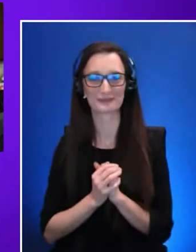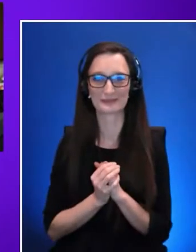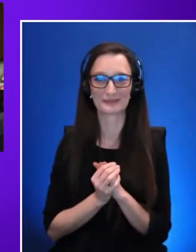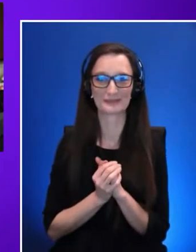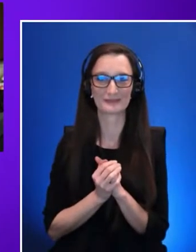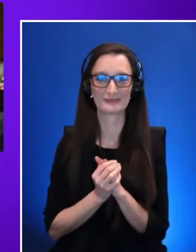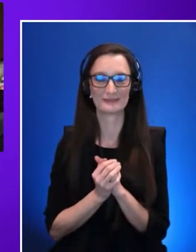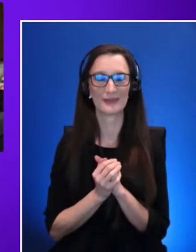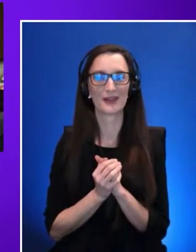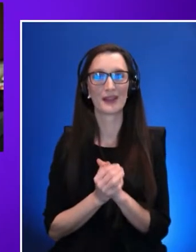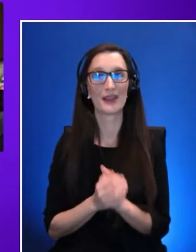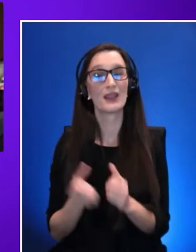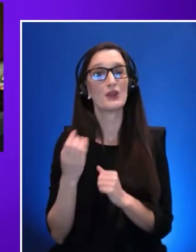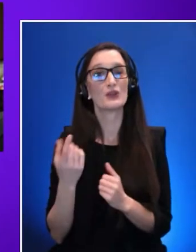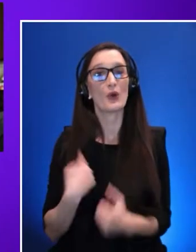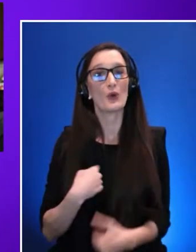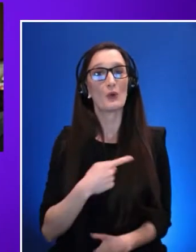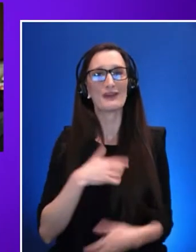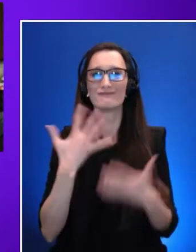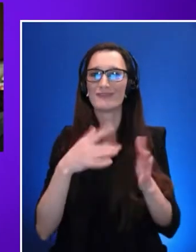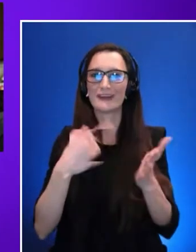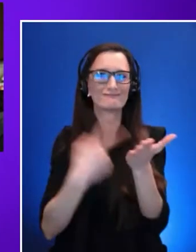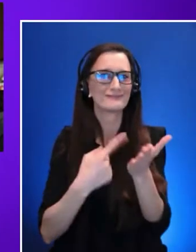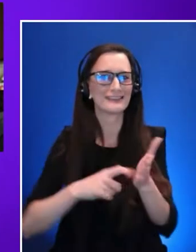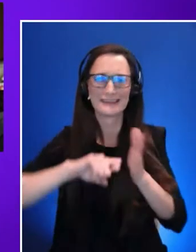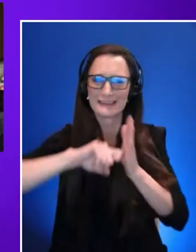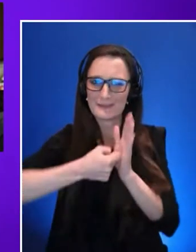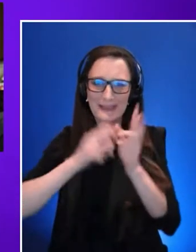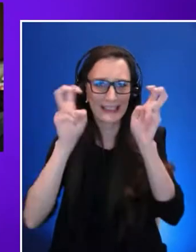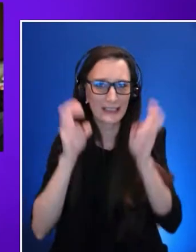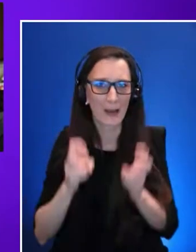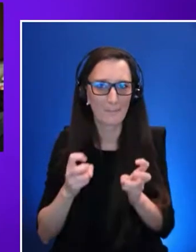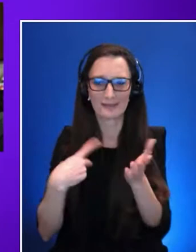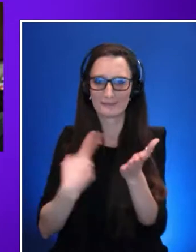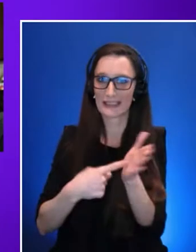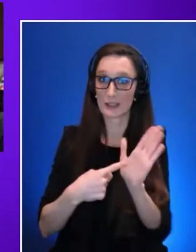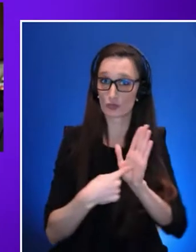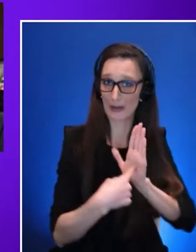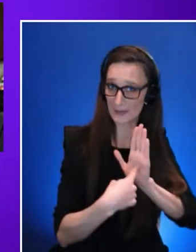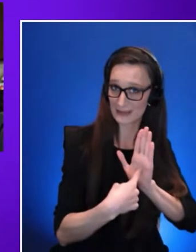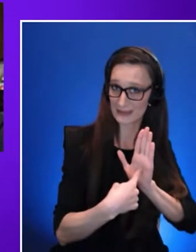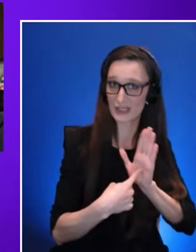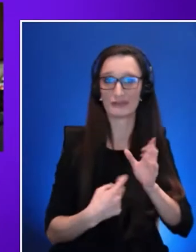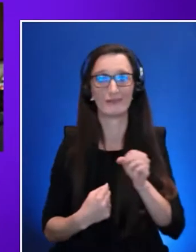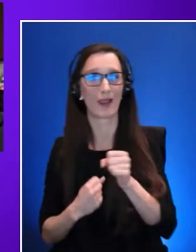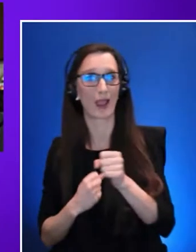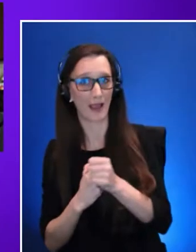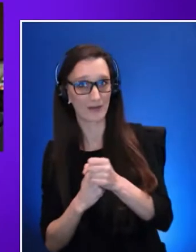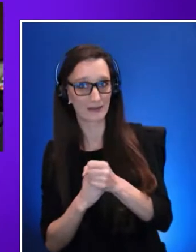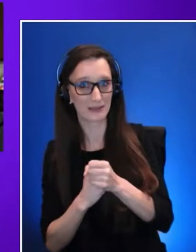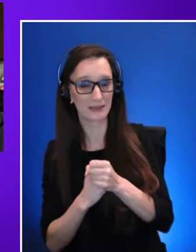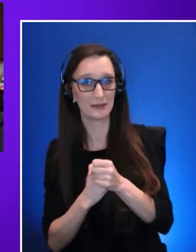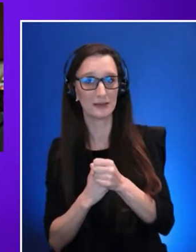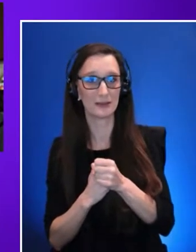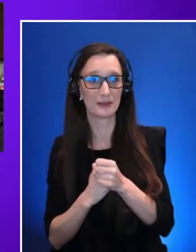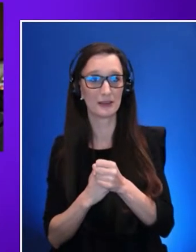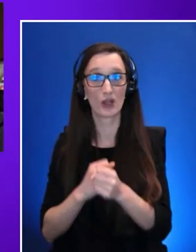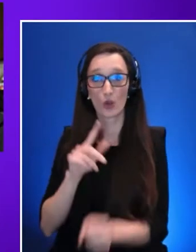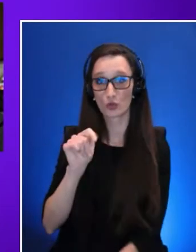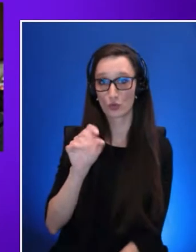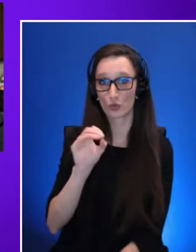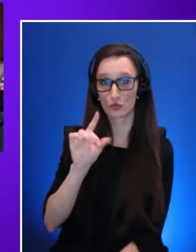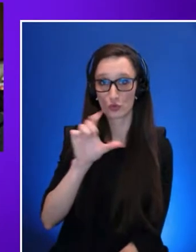discussed some key topics. We've discussed representation, advocacy, the tools to make